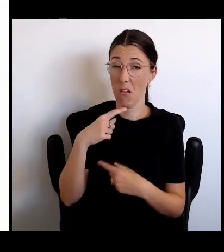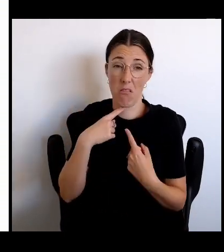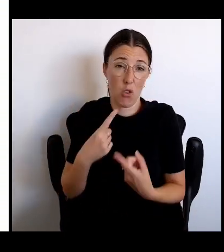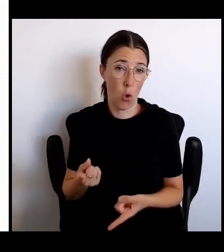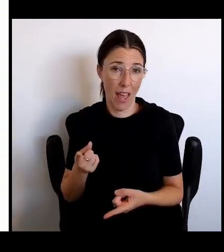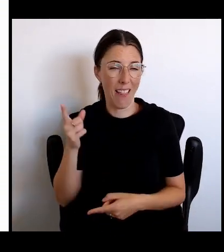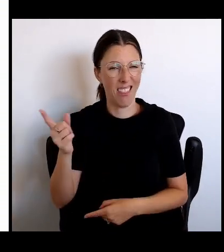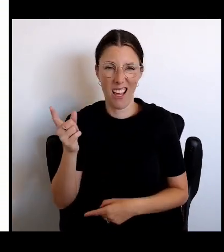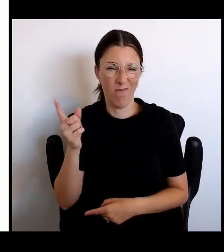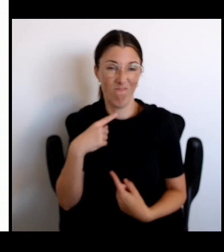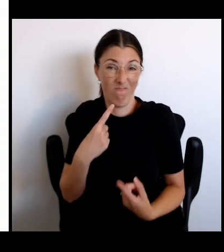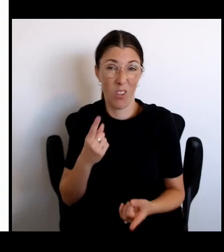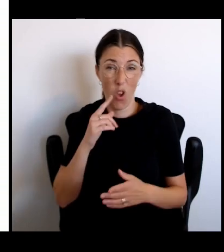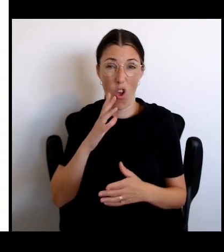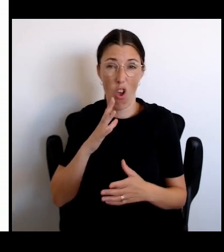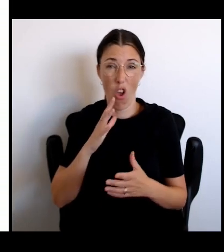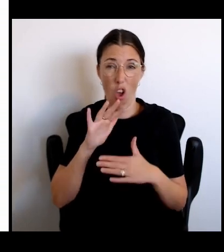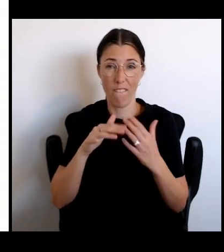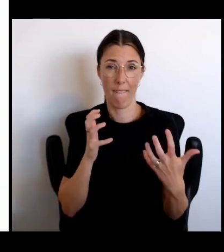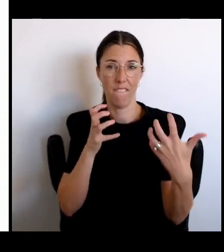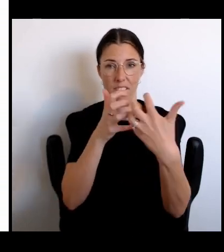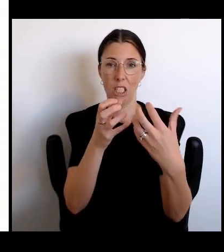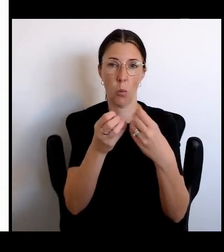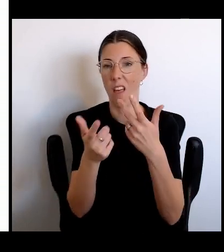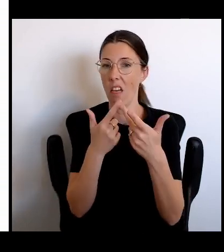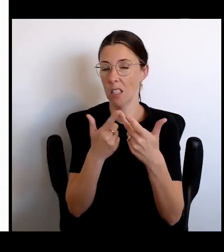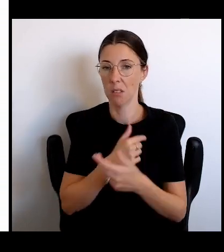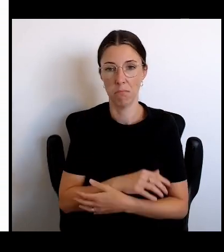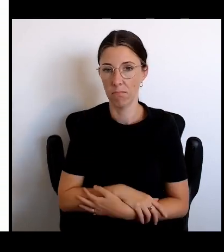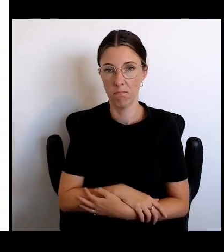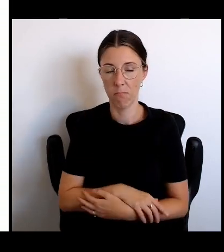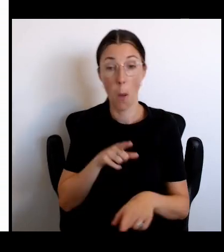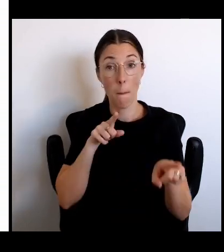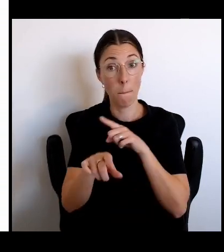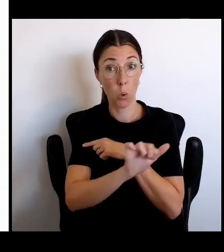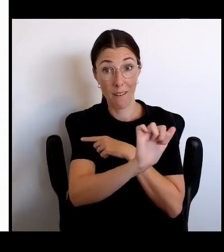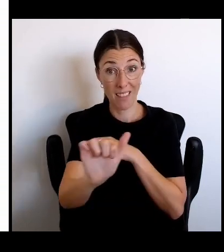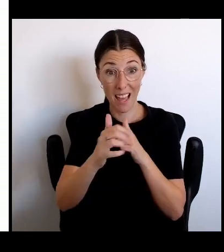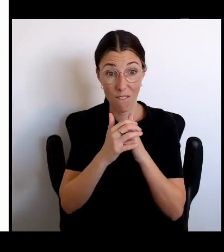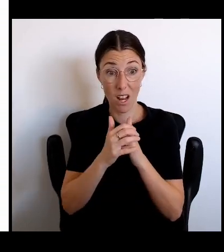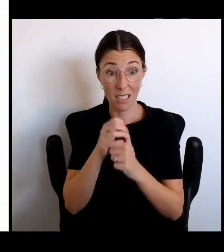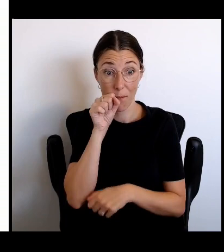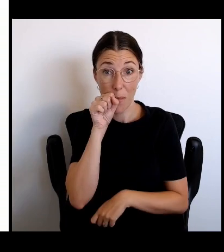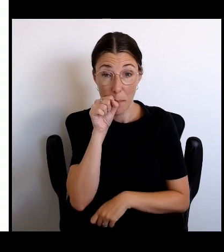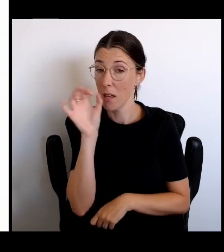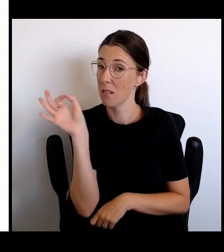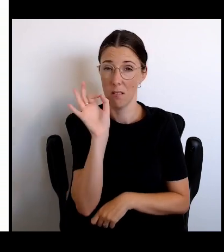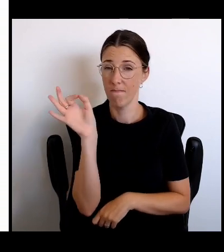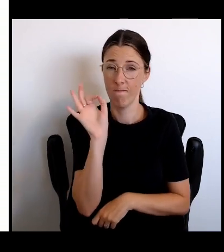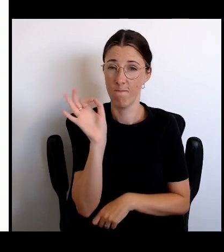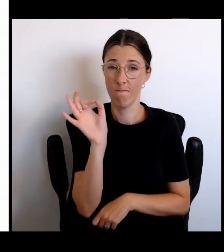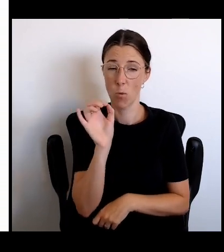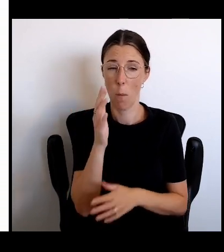to fit in with others. Again, most of their friends don't vape, so they have lower opportunity and exposure to